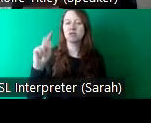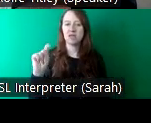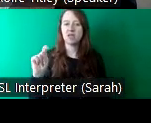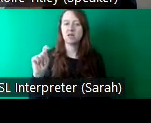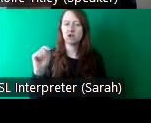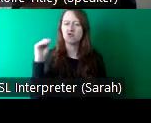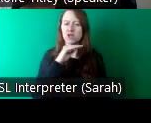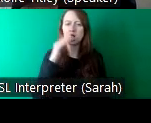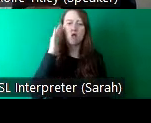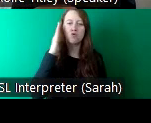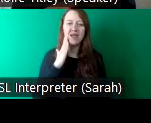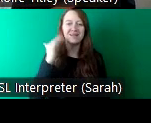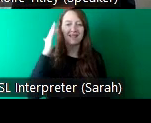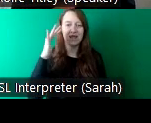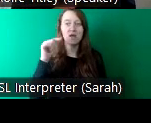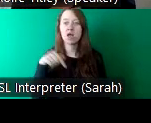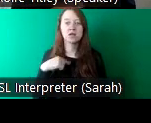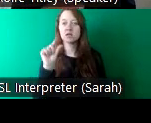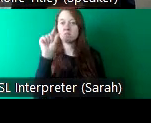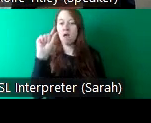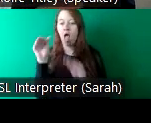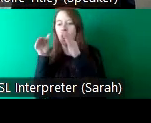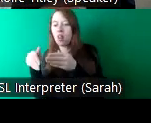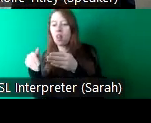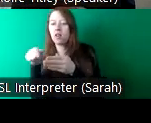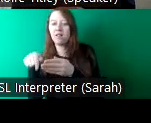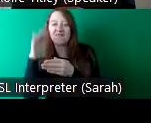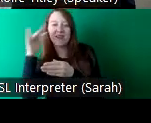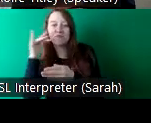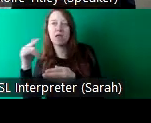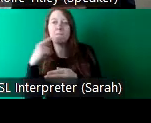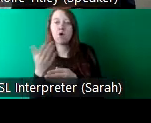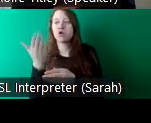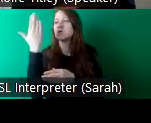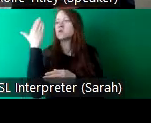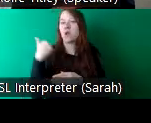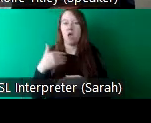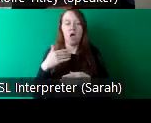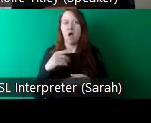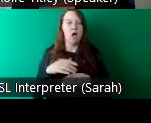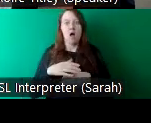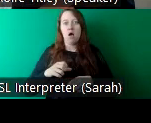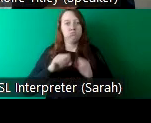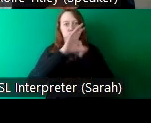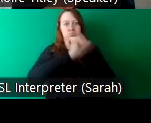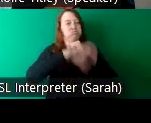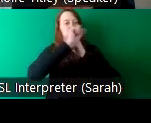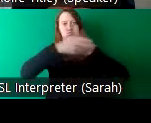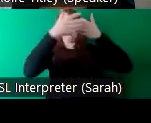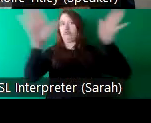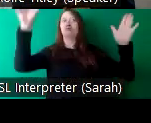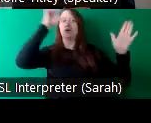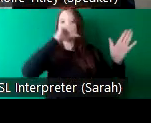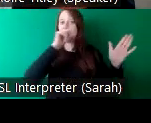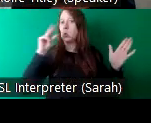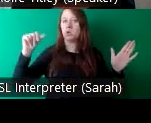is a relatively marginal academic theory, but it has become such big news, particularly in America in the last couple of years. It's become very much a kind